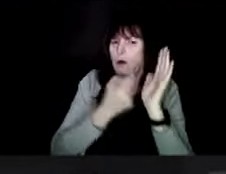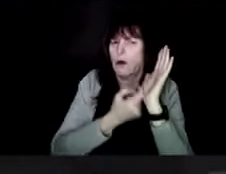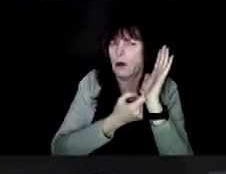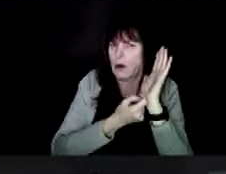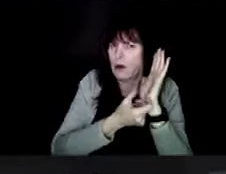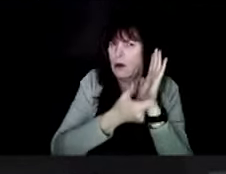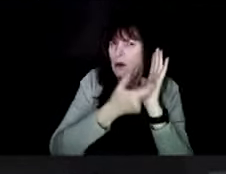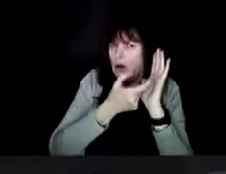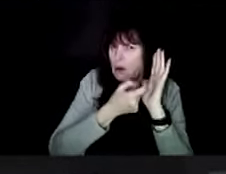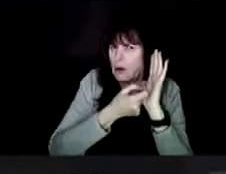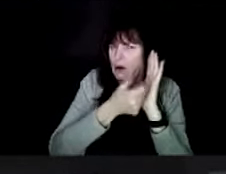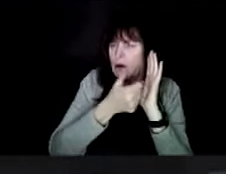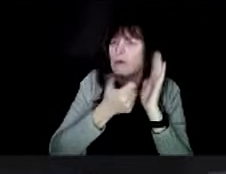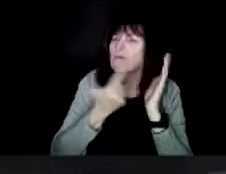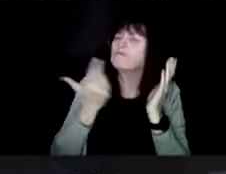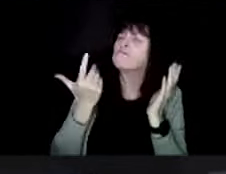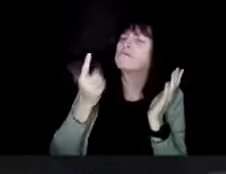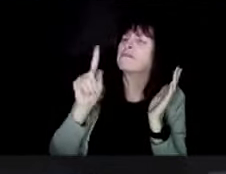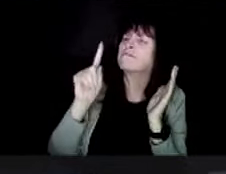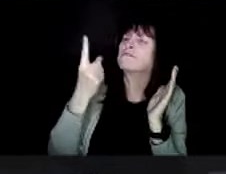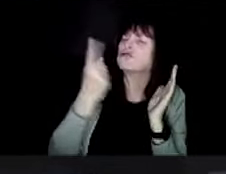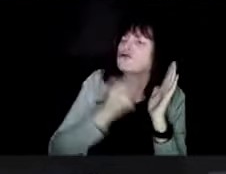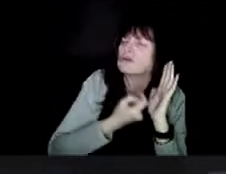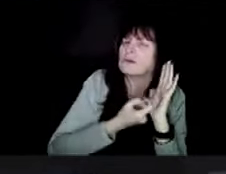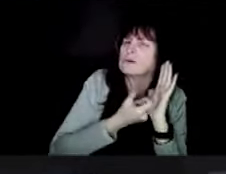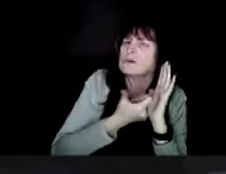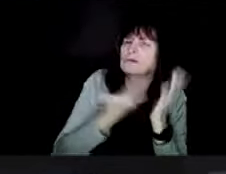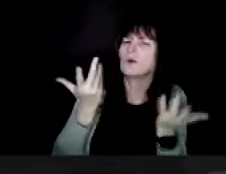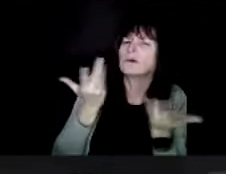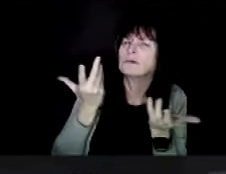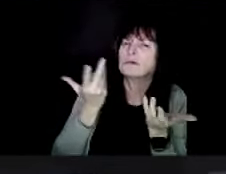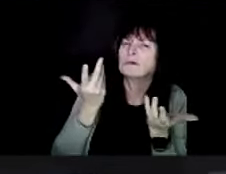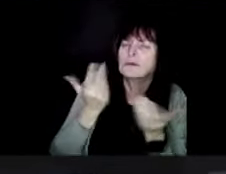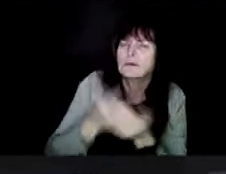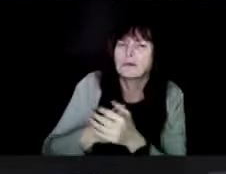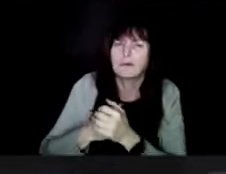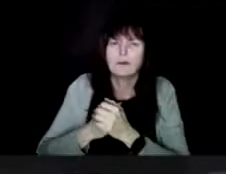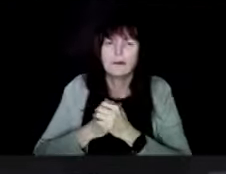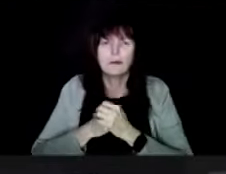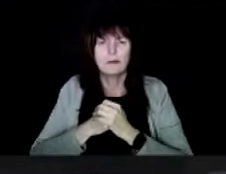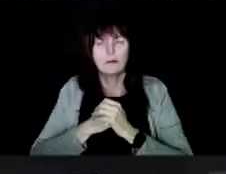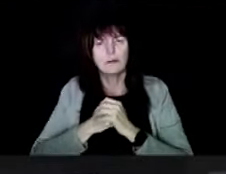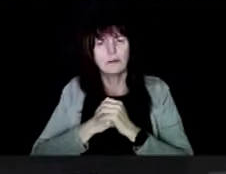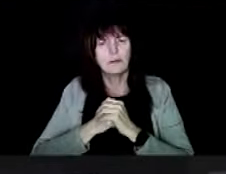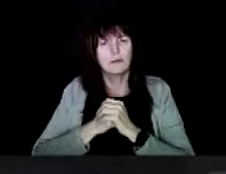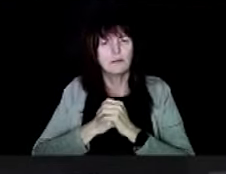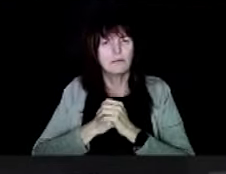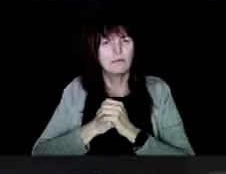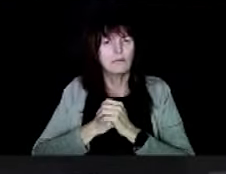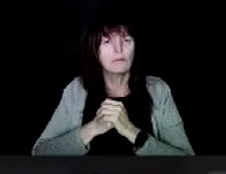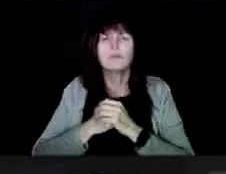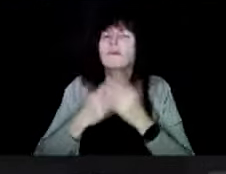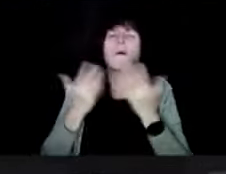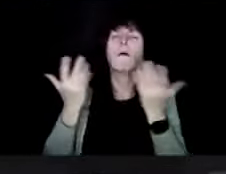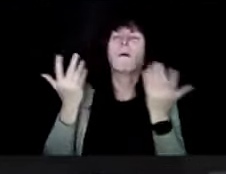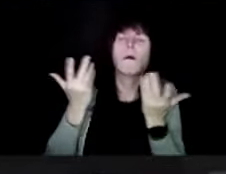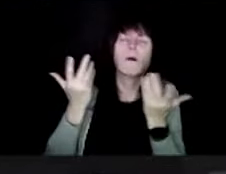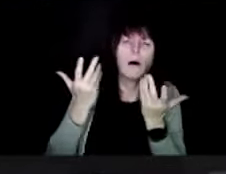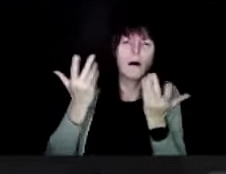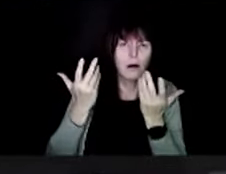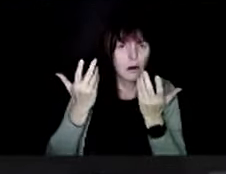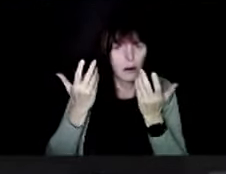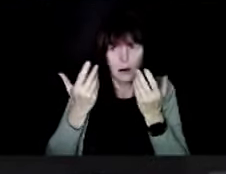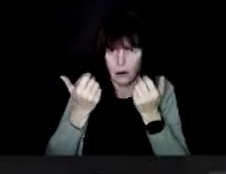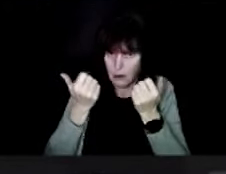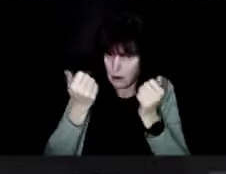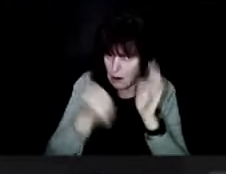ease everything that is now in place in stages? I think what's worked really, thank you for that question, Rob.